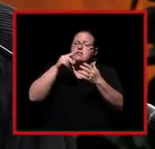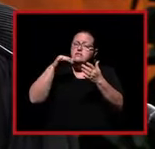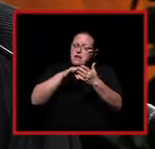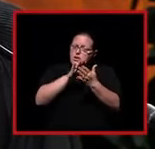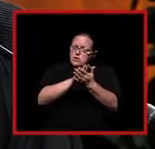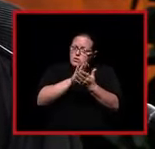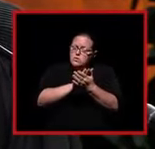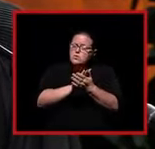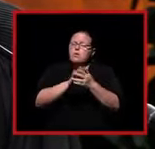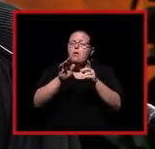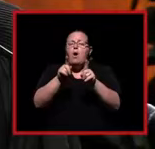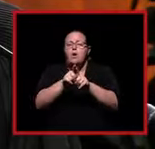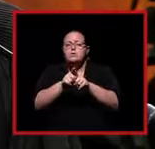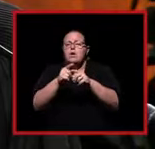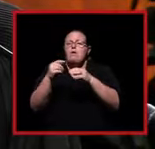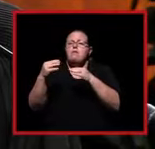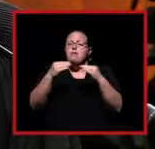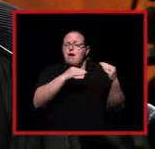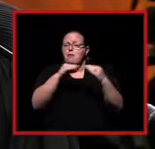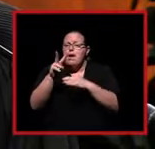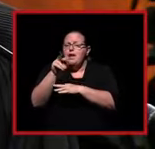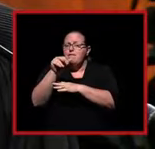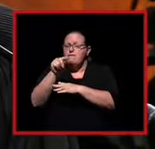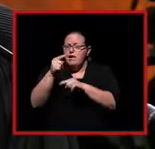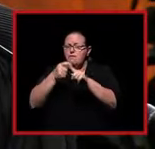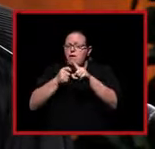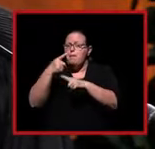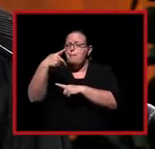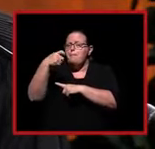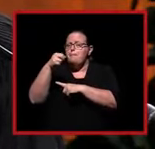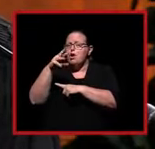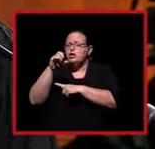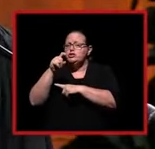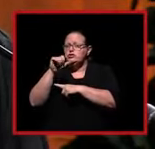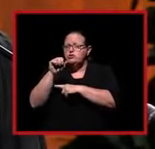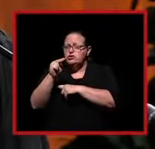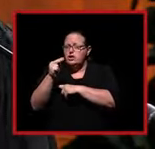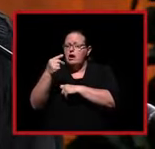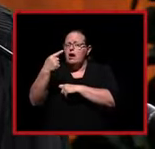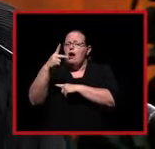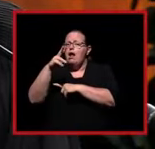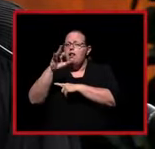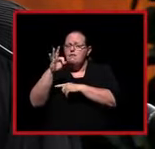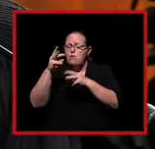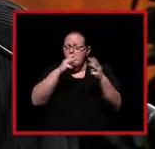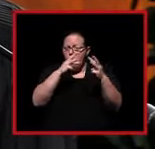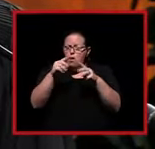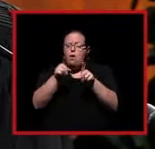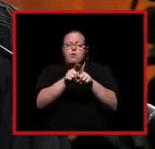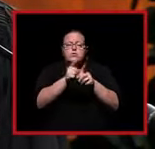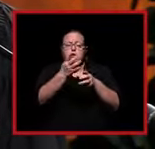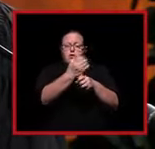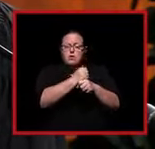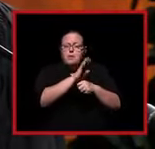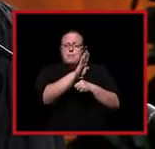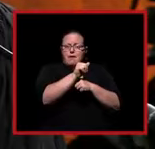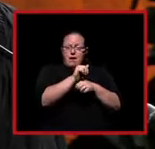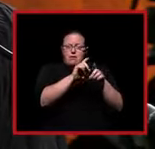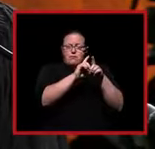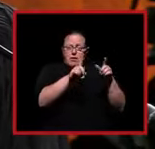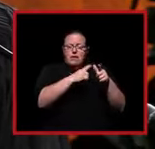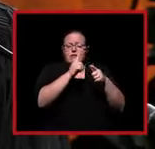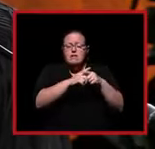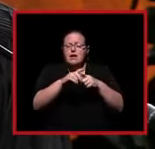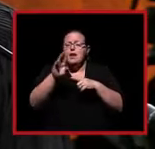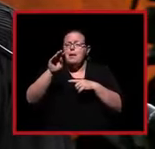combat veteran of the Persian Gulf War. He earned a bachelor's degree from Suffolk University and then went on to receive a master's and doctor